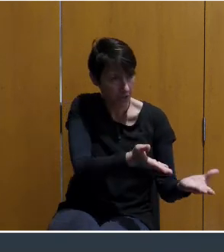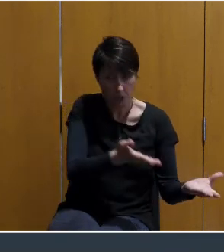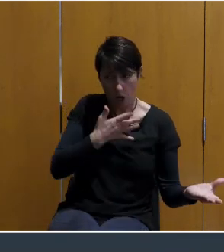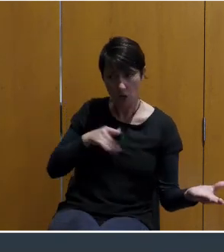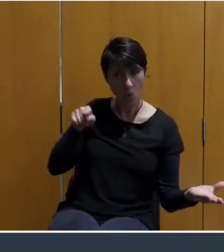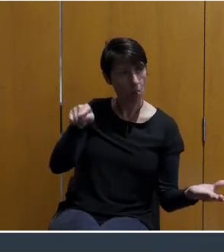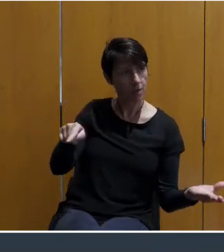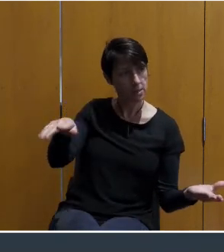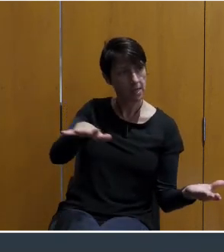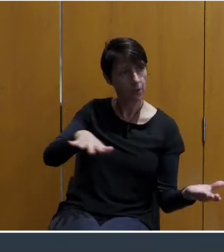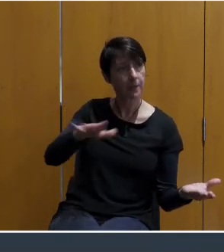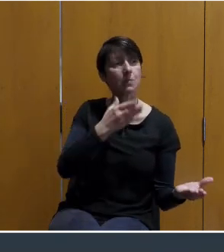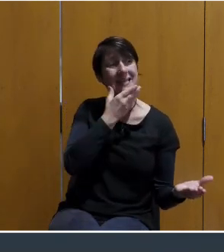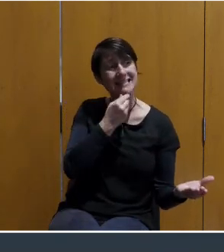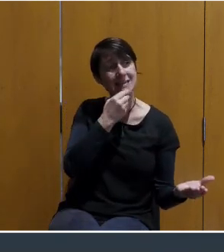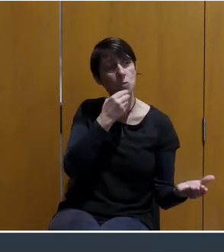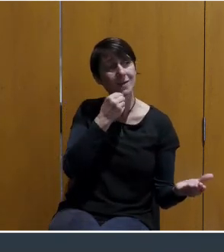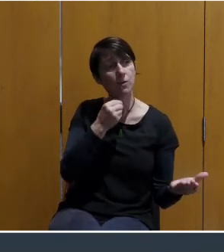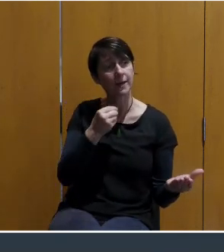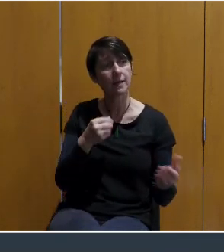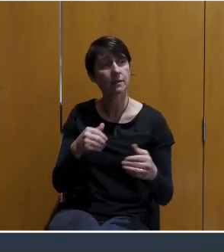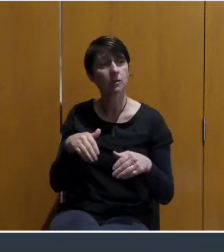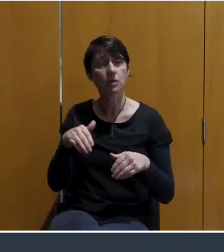the Local Government Act consultation process.